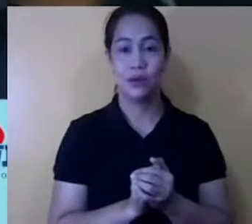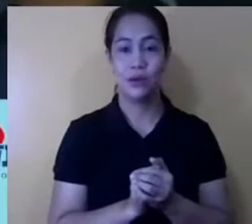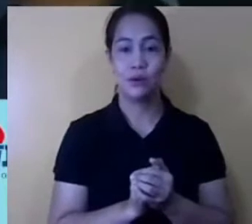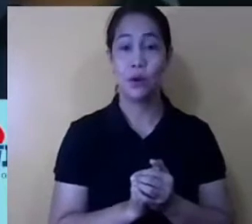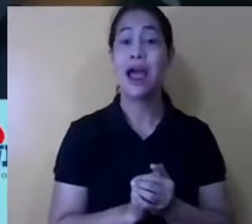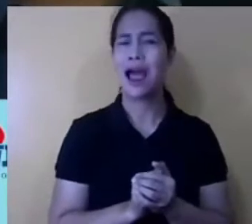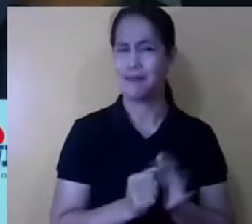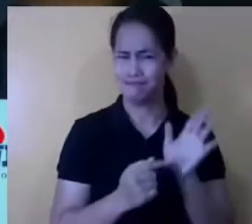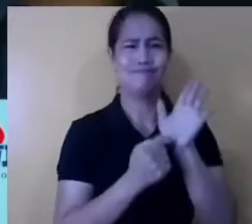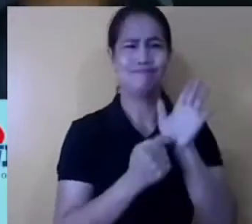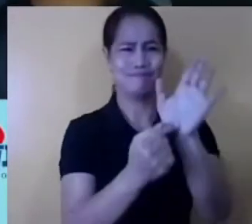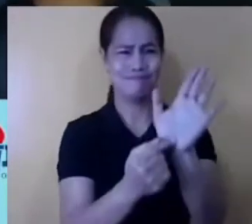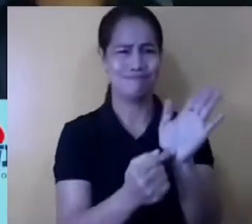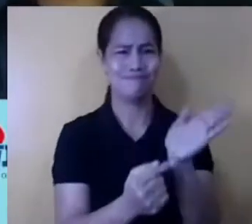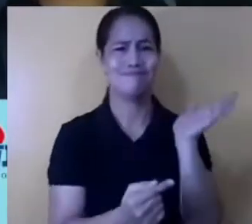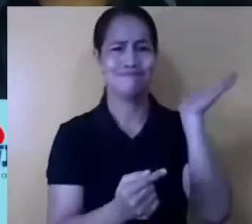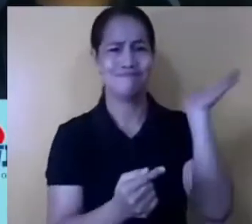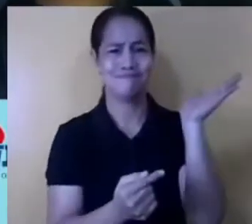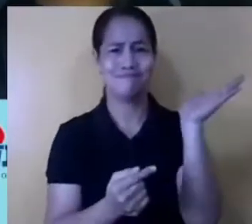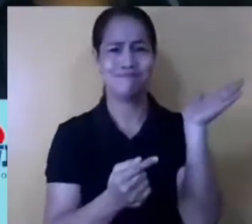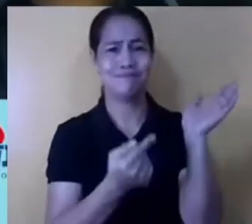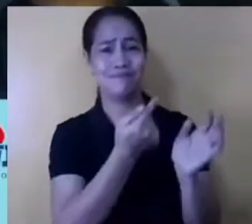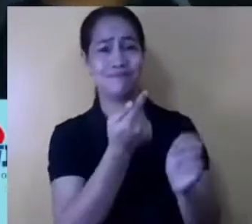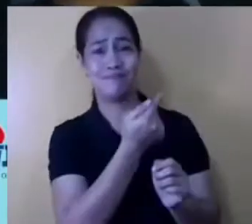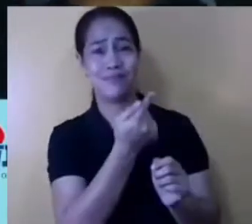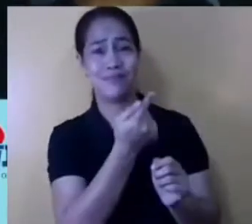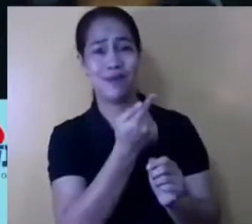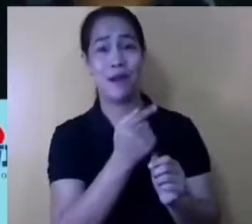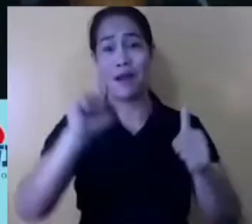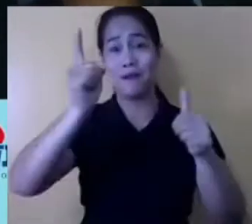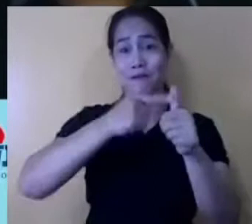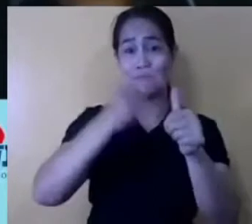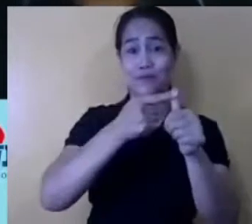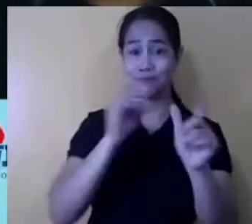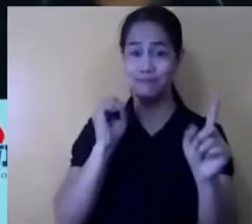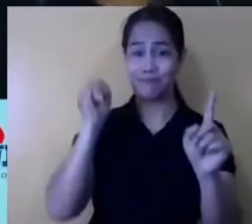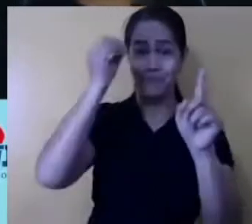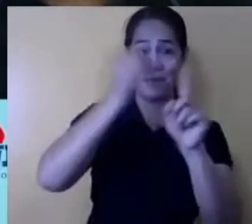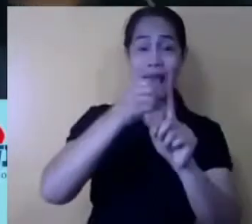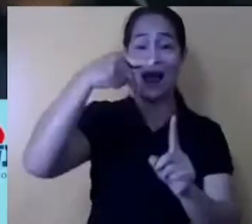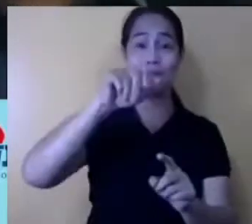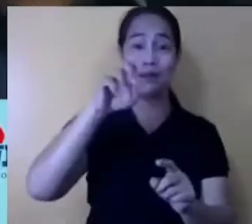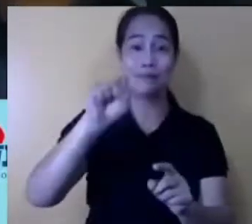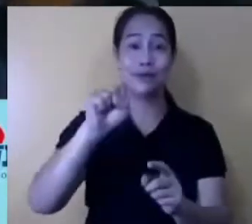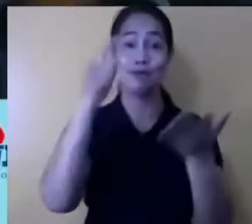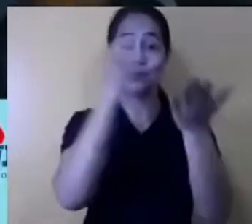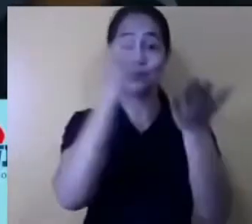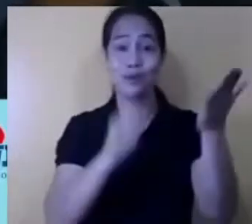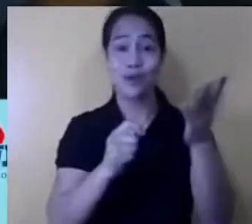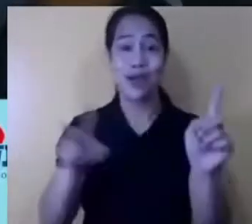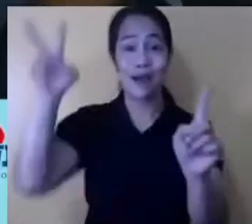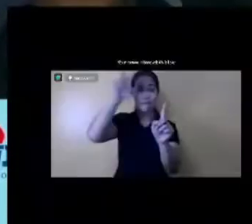your screen our first objective in the RPMS tool, applied knowledge of